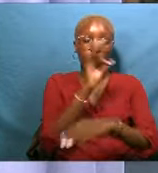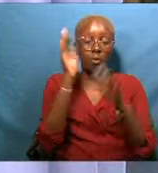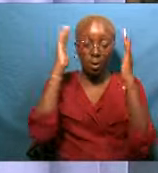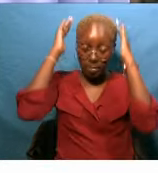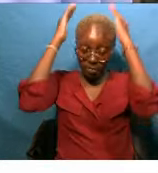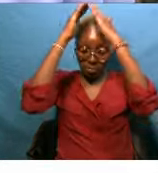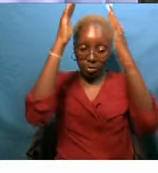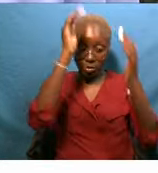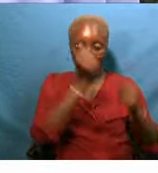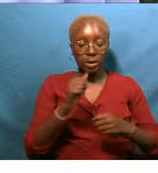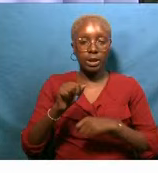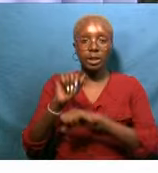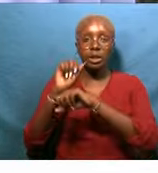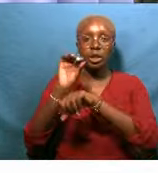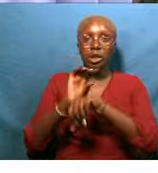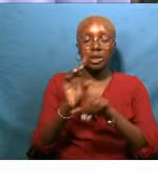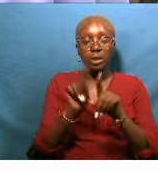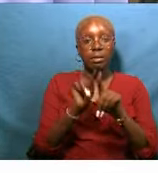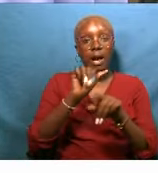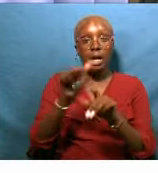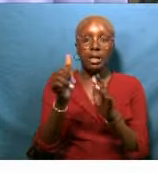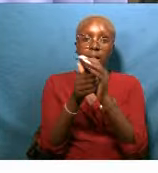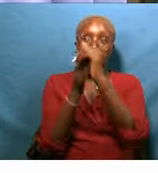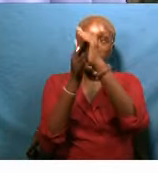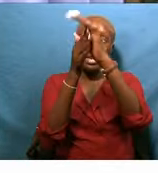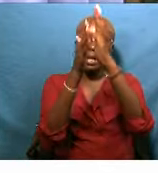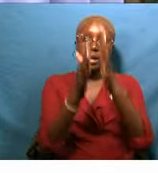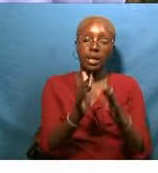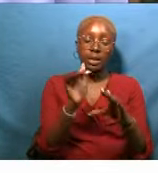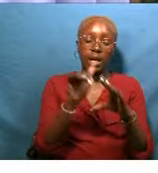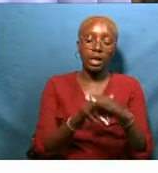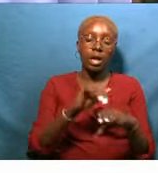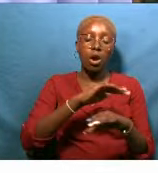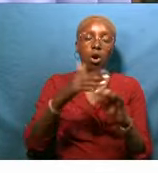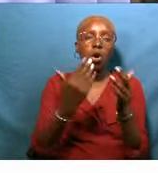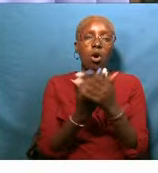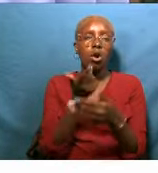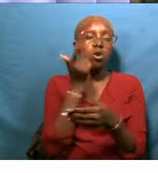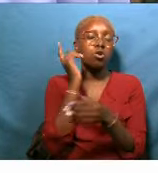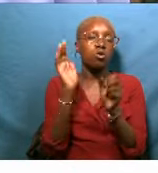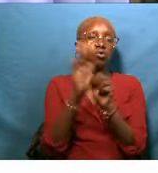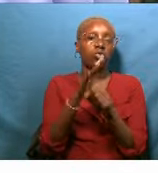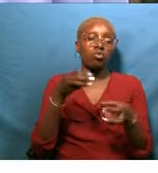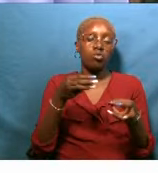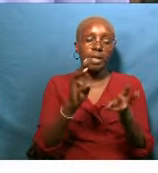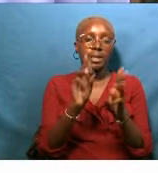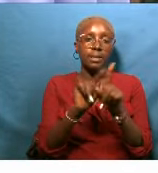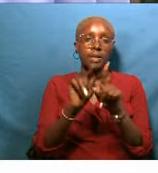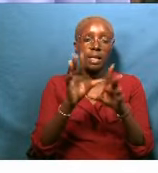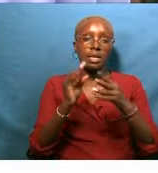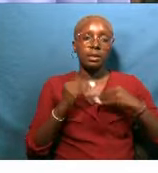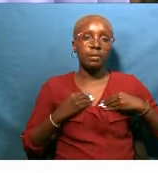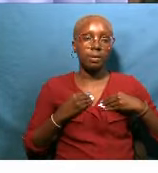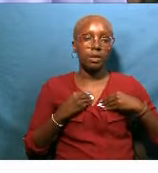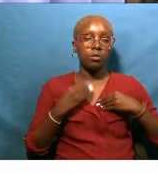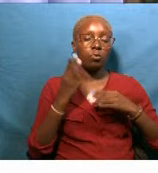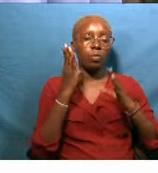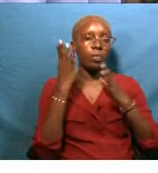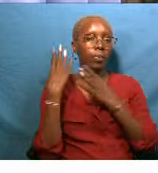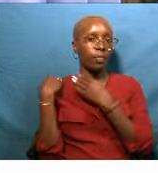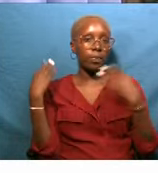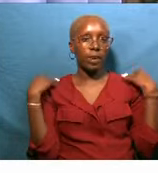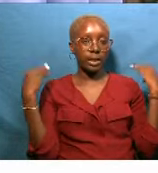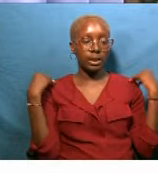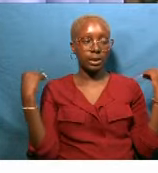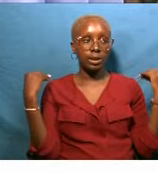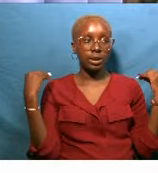his successors in all legal and just demands, and I agree to exercise the said office of